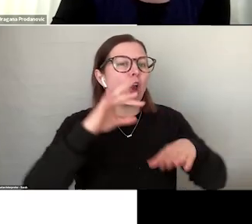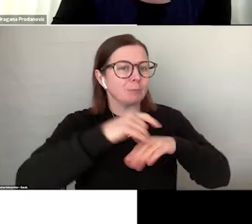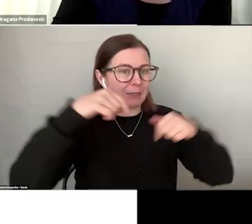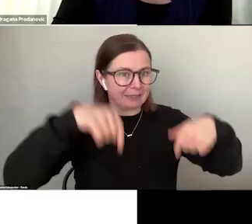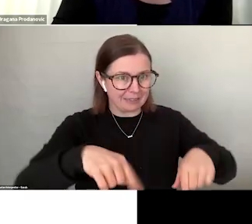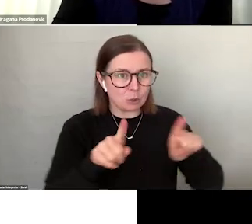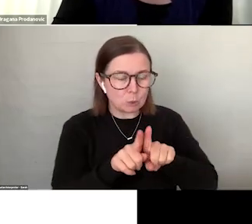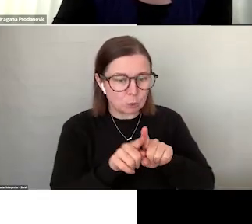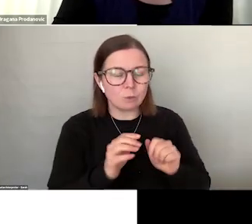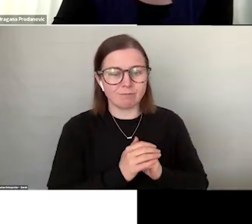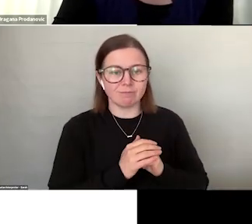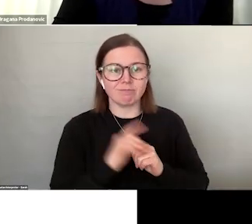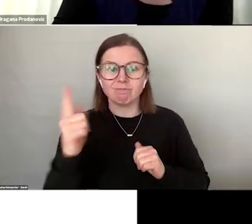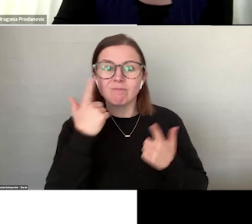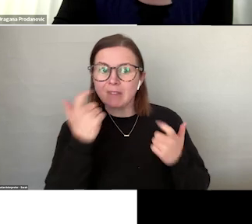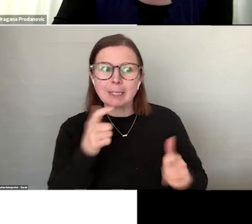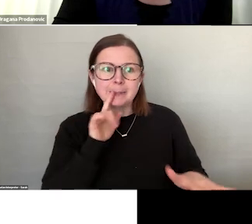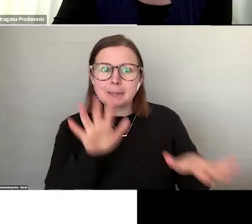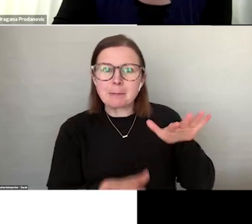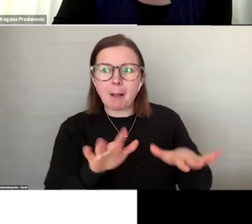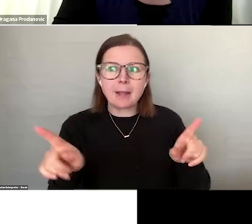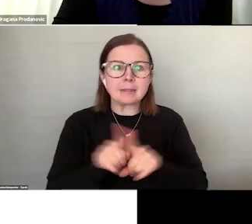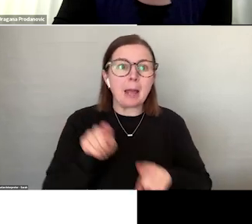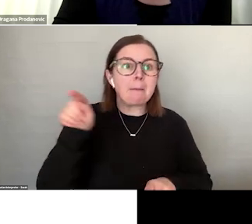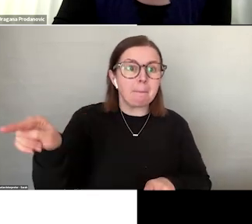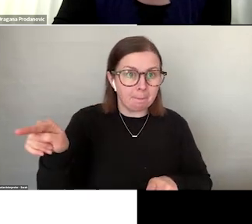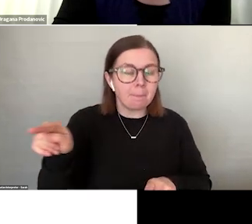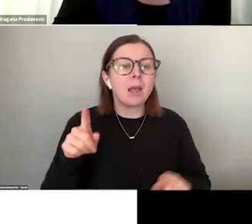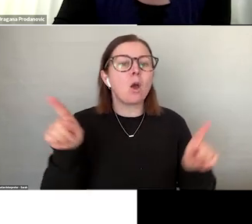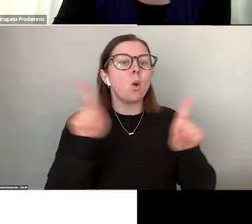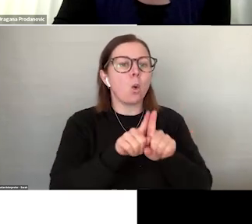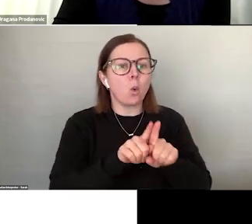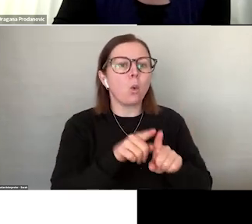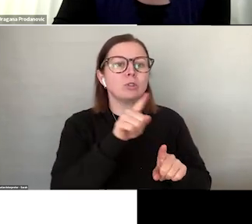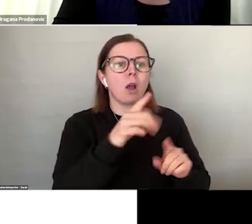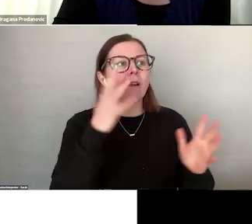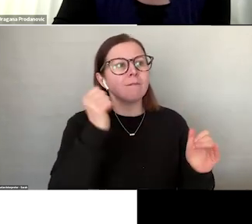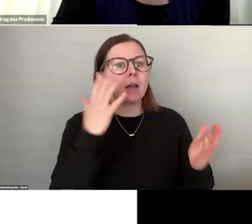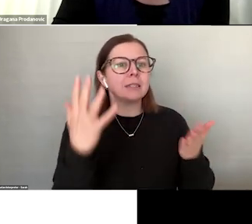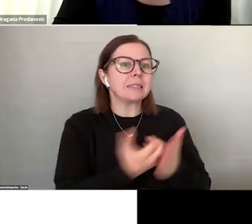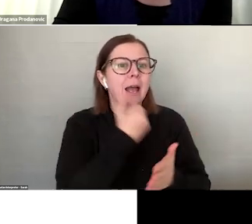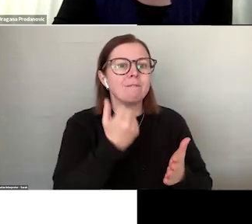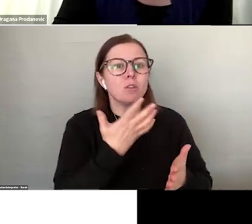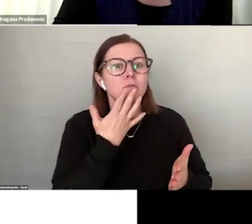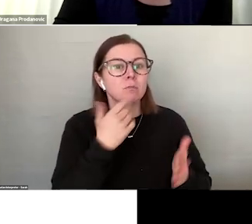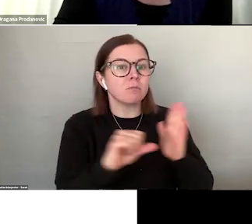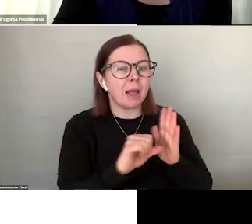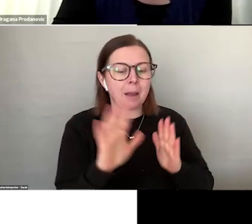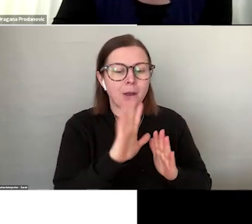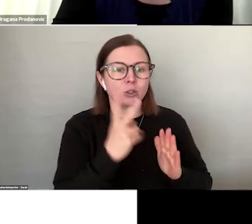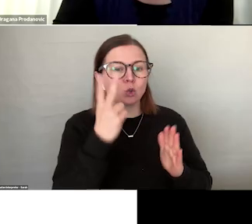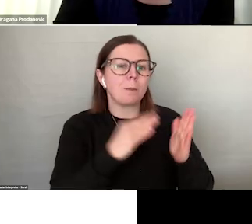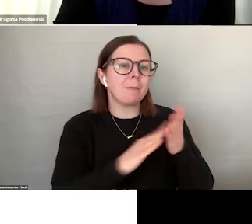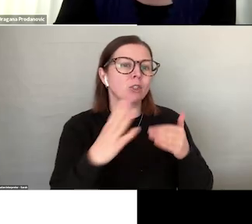found similar outcomes for the patient, and also there were cost savings that were estimated to be about $2 million per year.